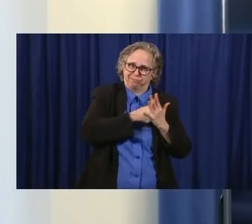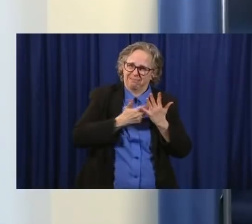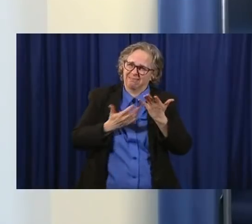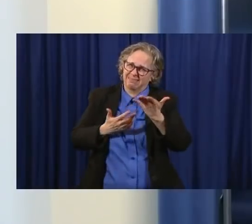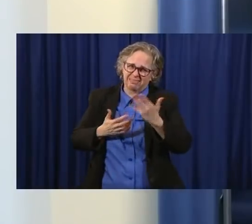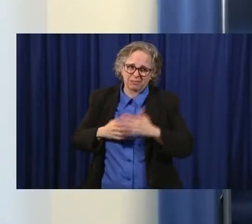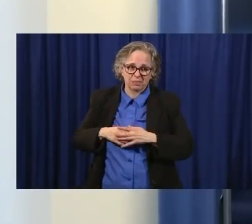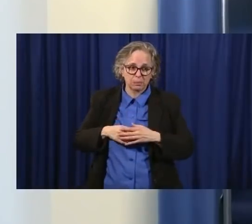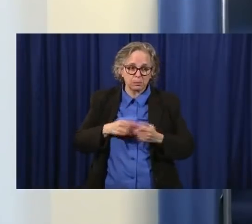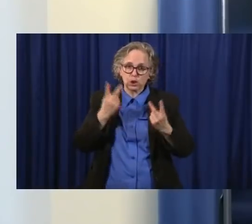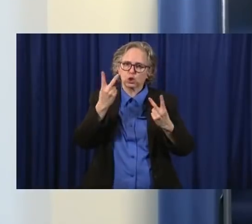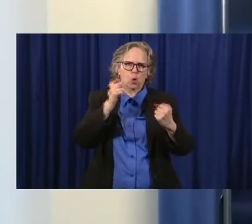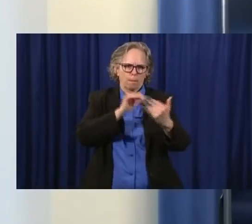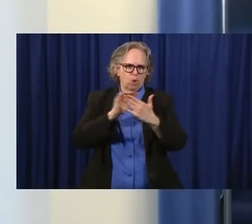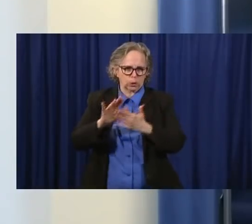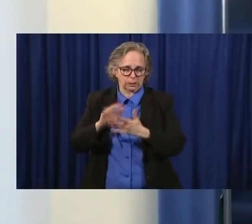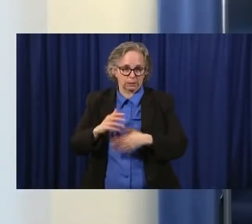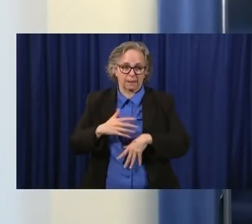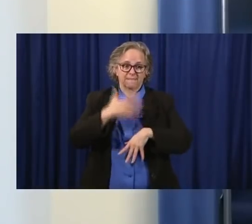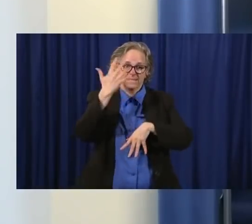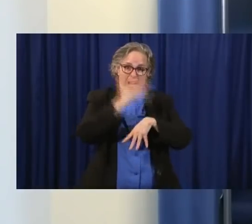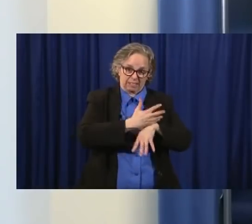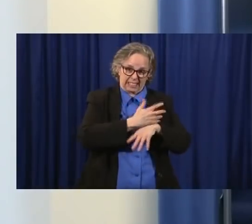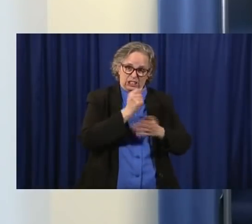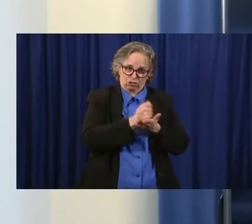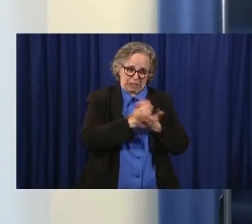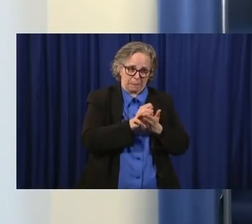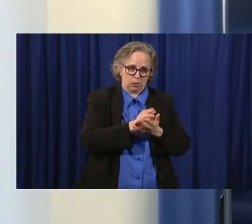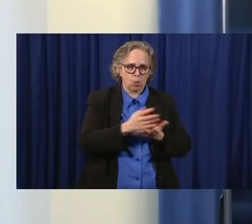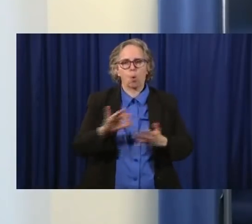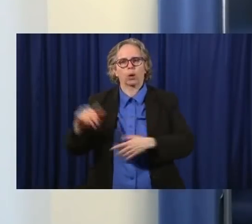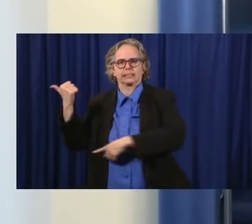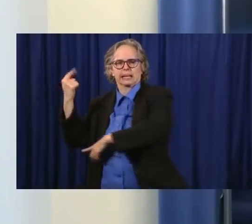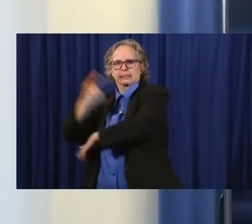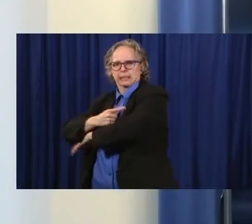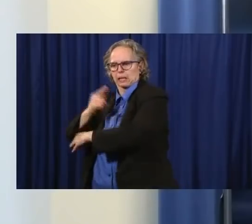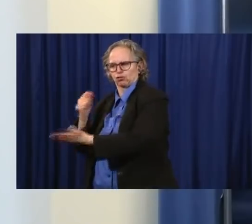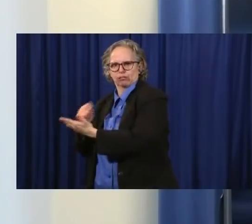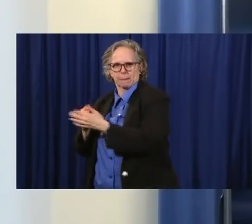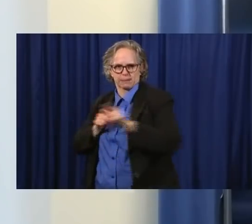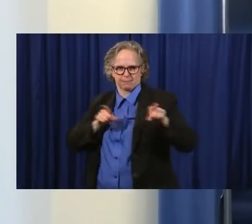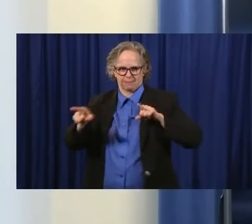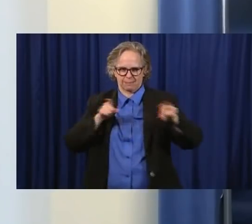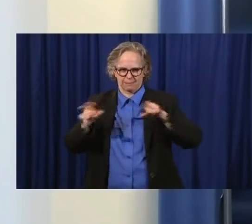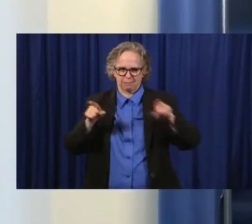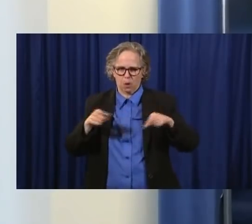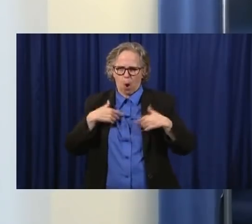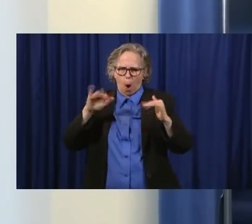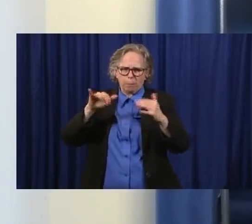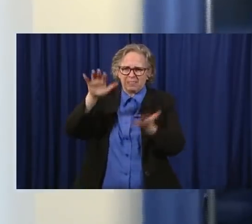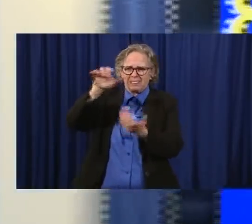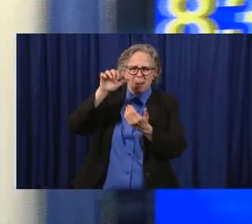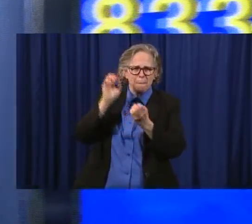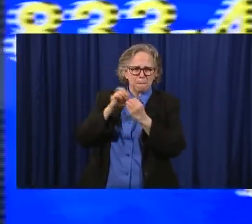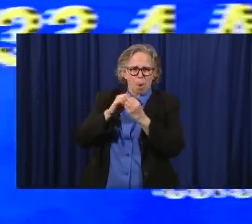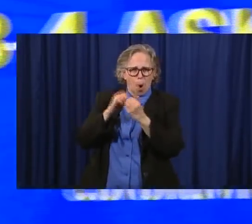course. But we're hoping to receive more of that, and we're getting it out throughout the state to our sickest folks.